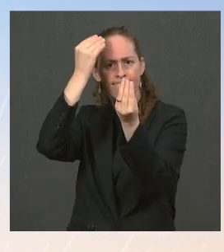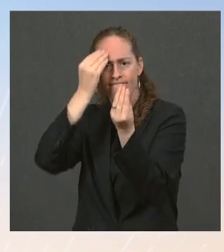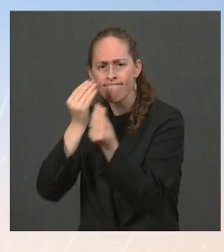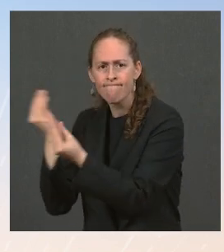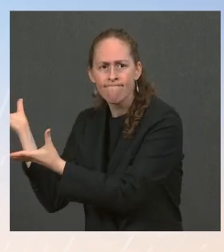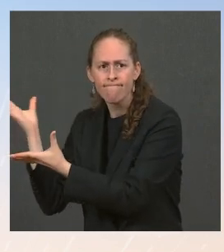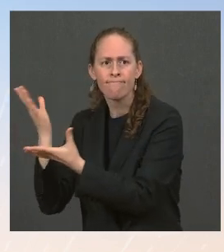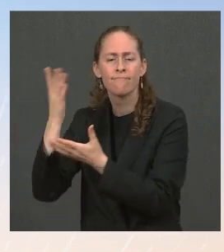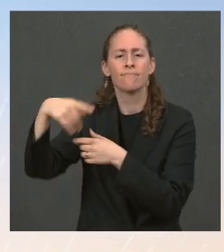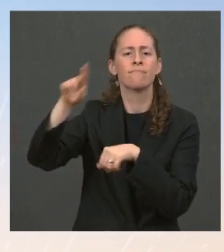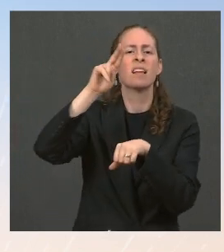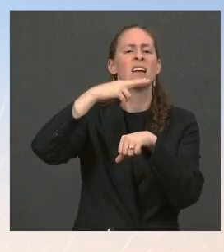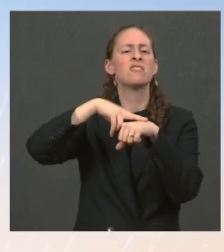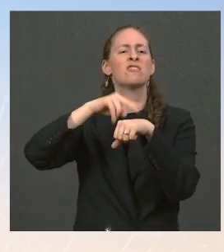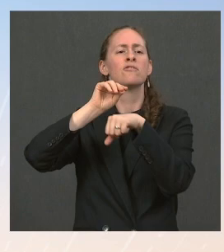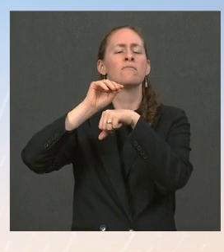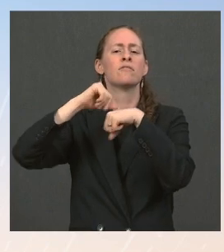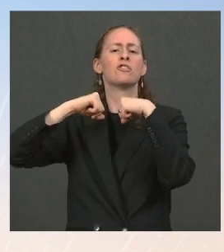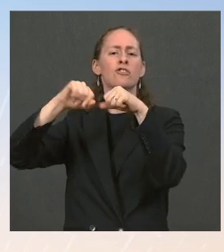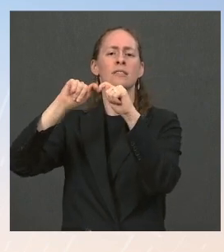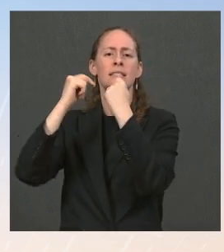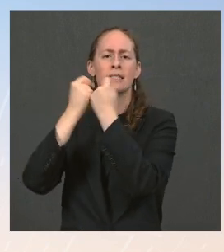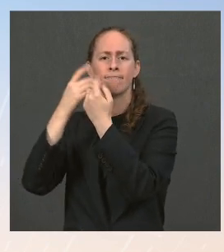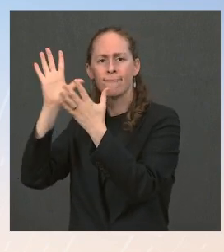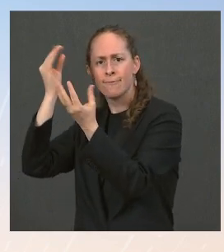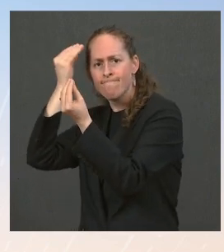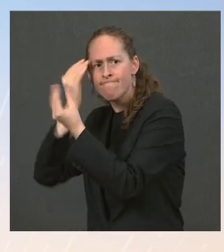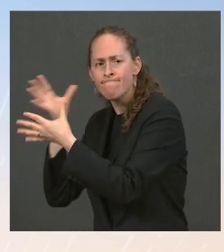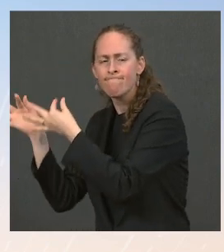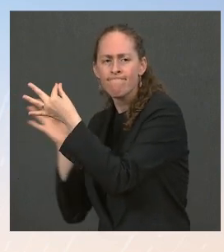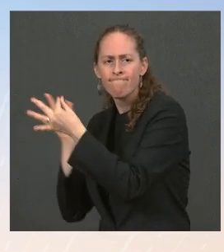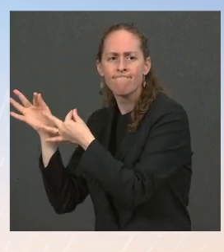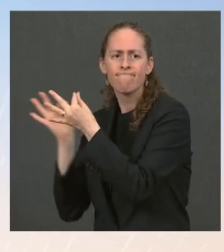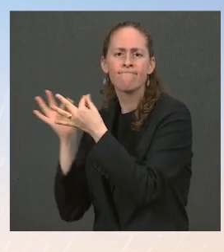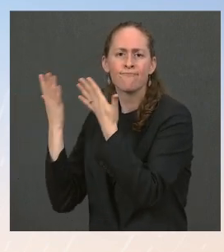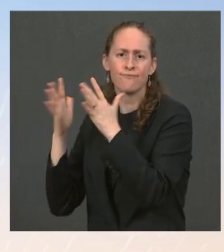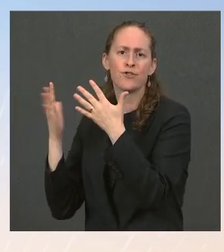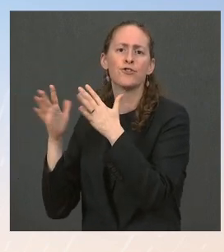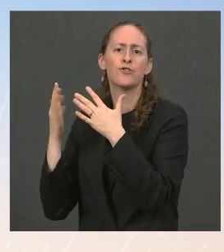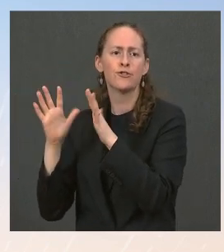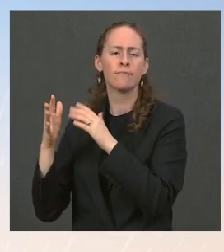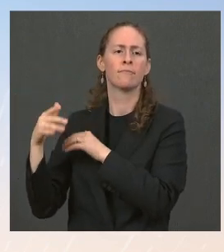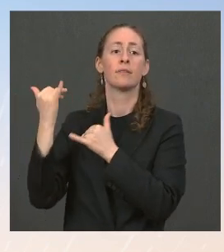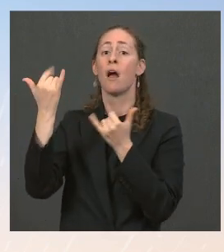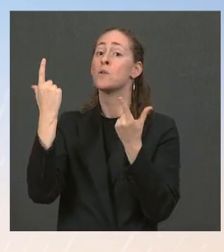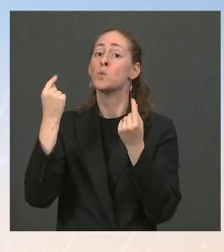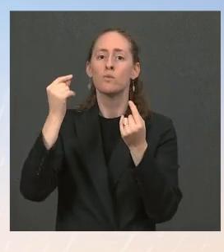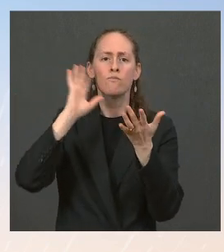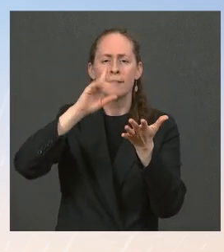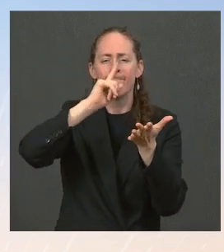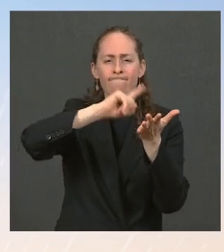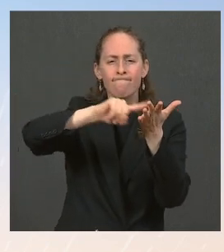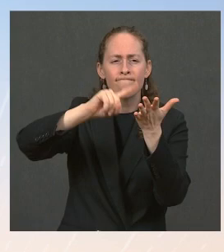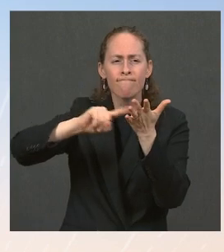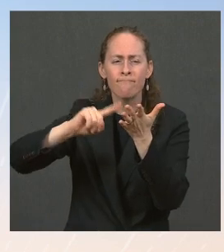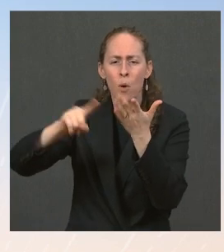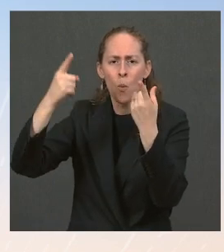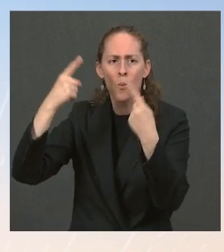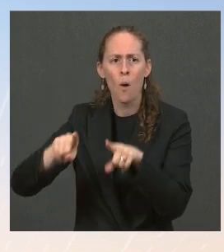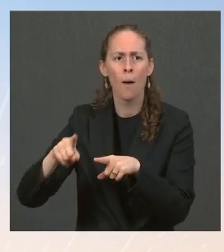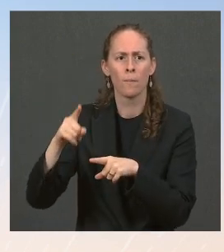security team on the efforts by the Secretary of Homeland Security to launch an investigation, and one that he would like to see